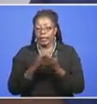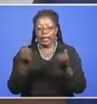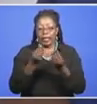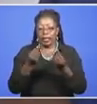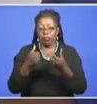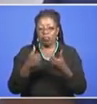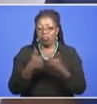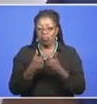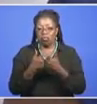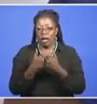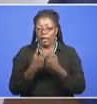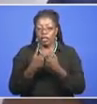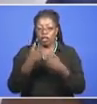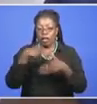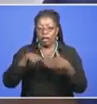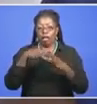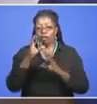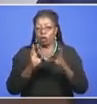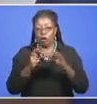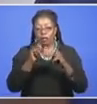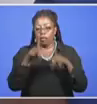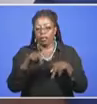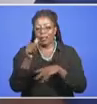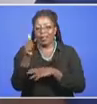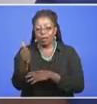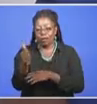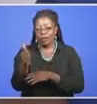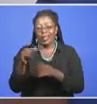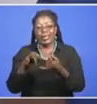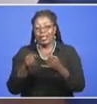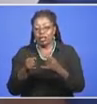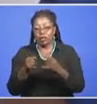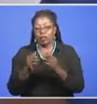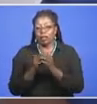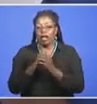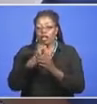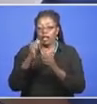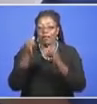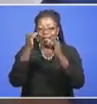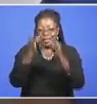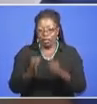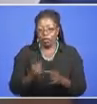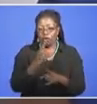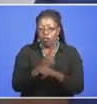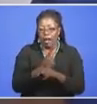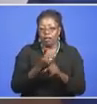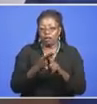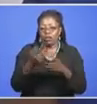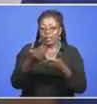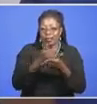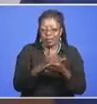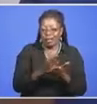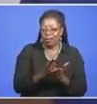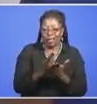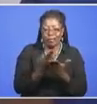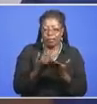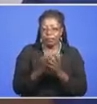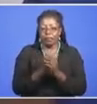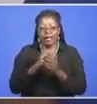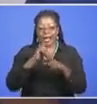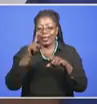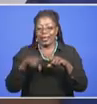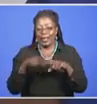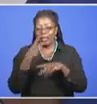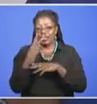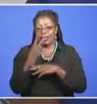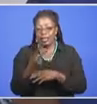own individual circumstance, which may or may not give them an individual right to some kind of relief. I cannot